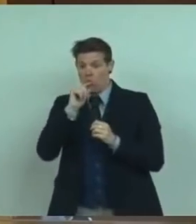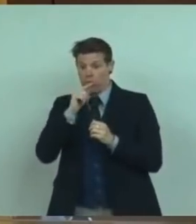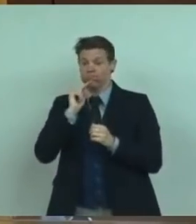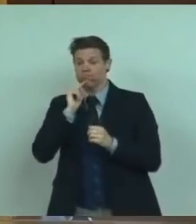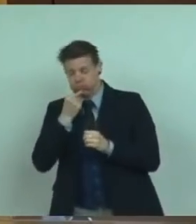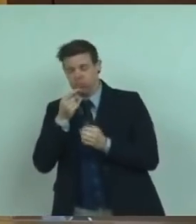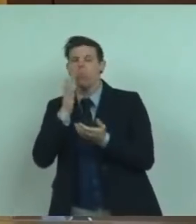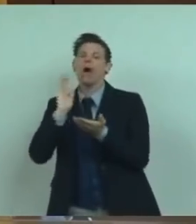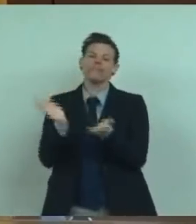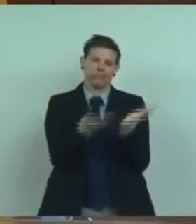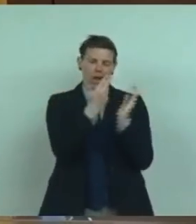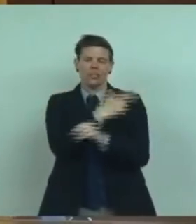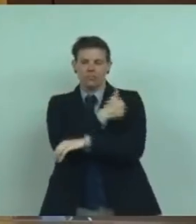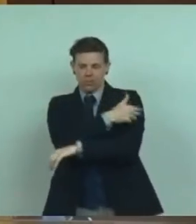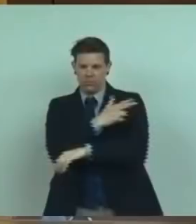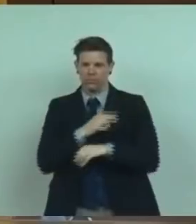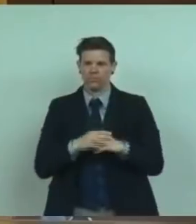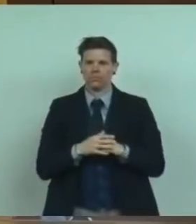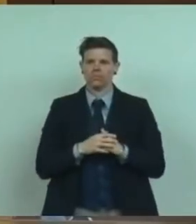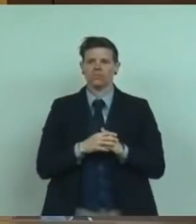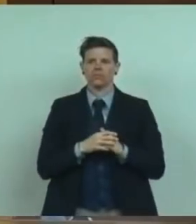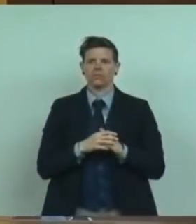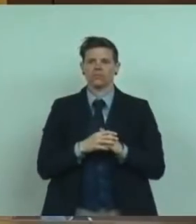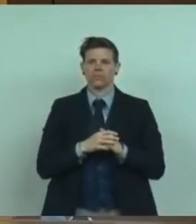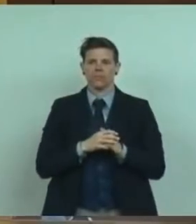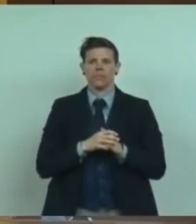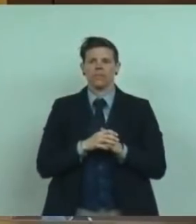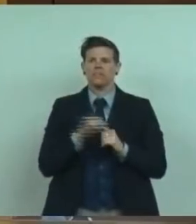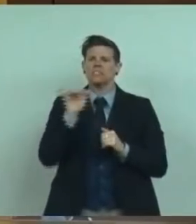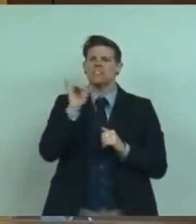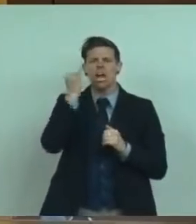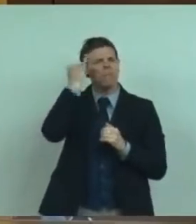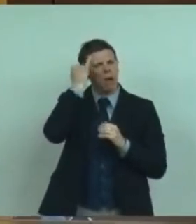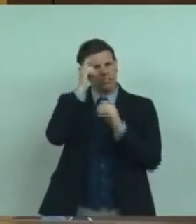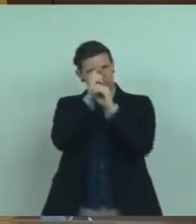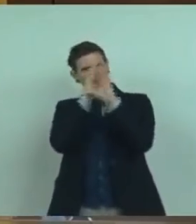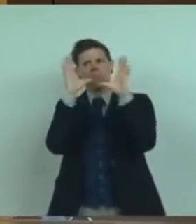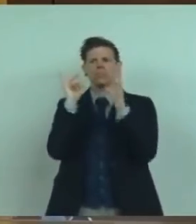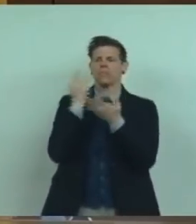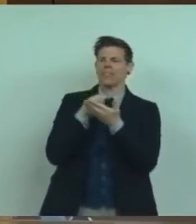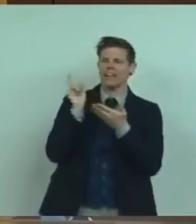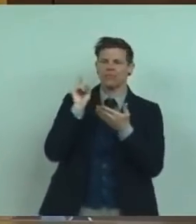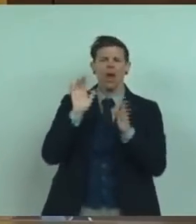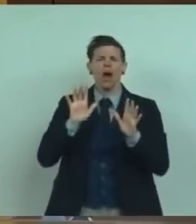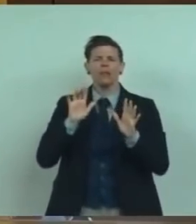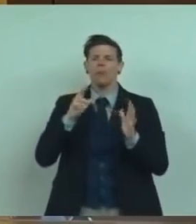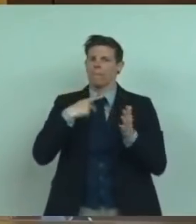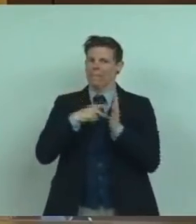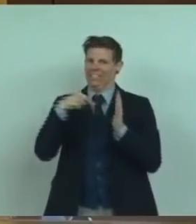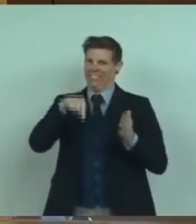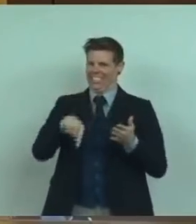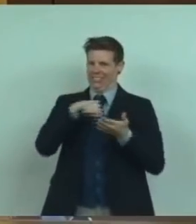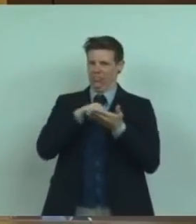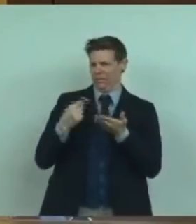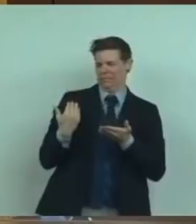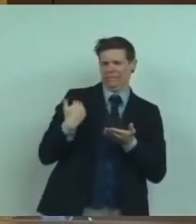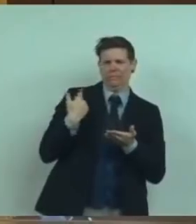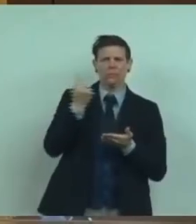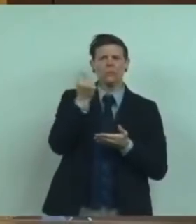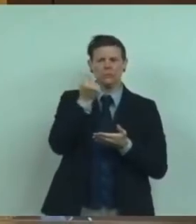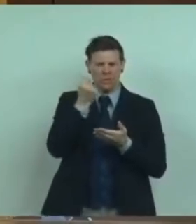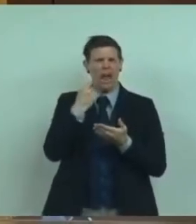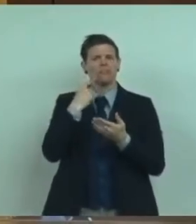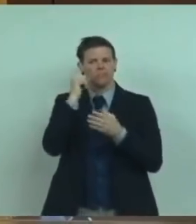it in the same format we did it last week, which is, or earlier in the week, I apologize. We're going to talk about where we are. I'll give a case and